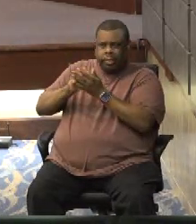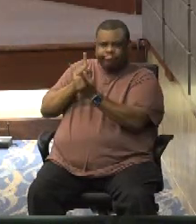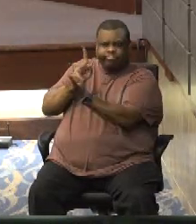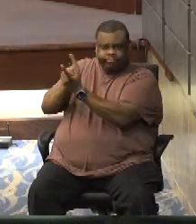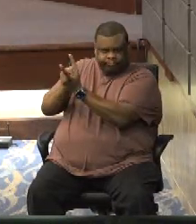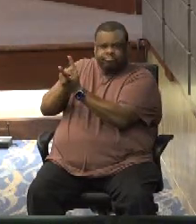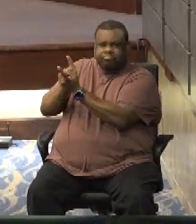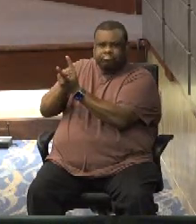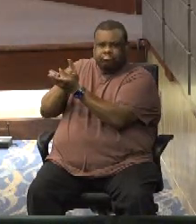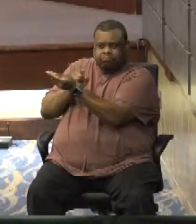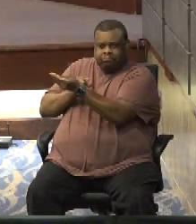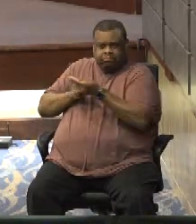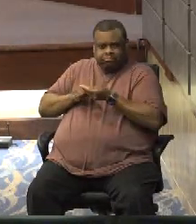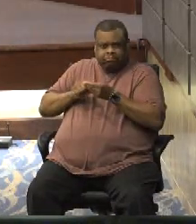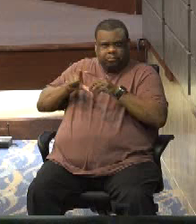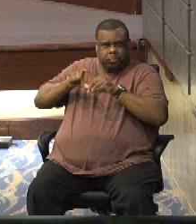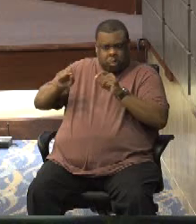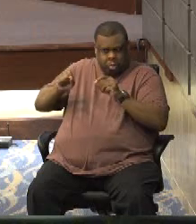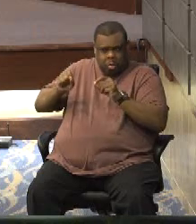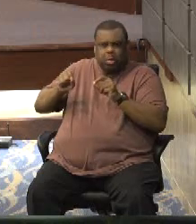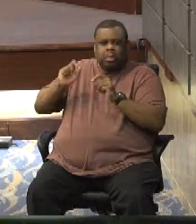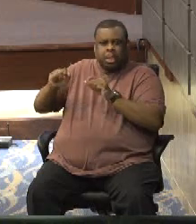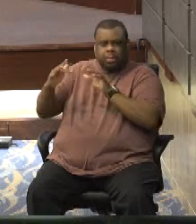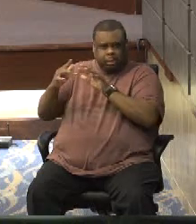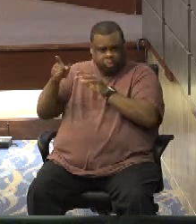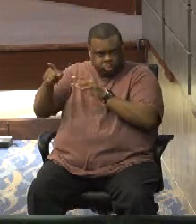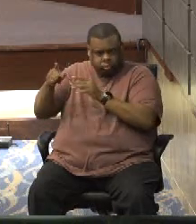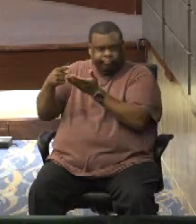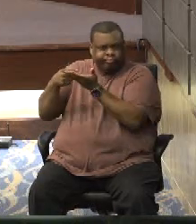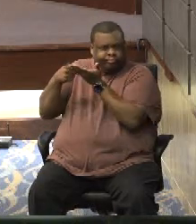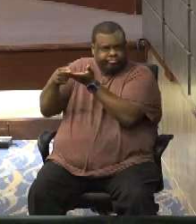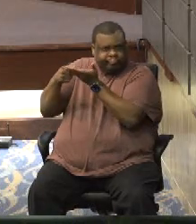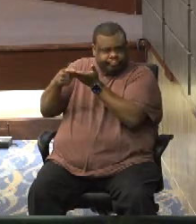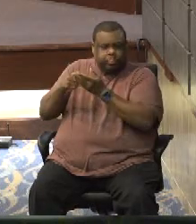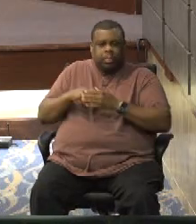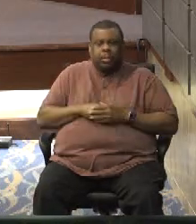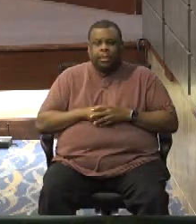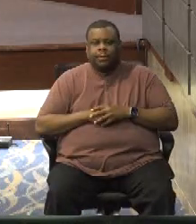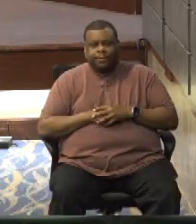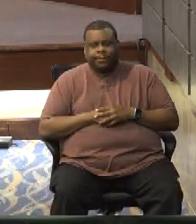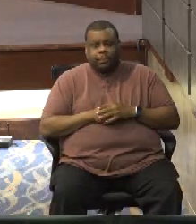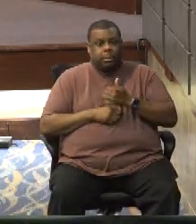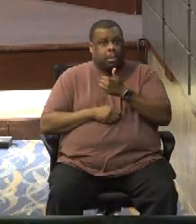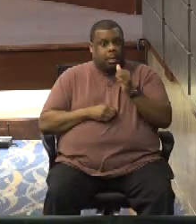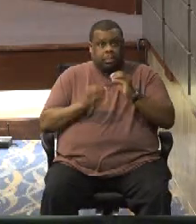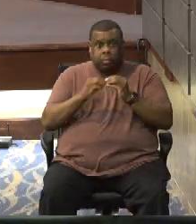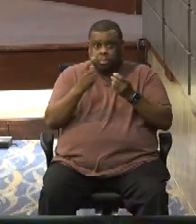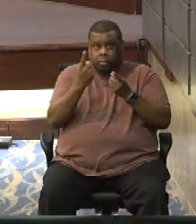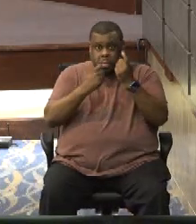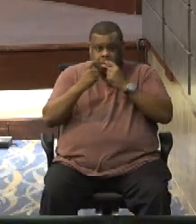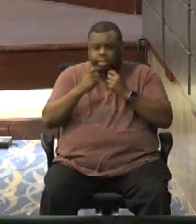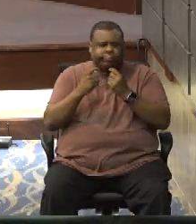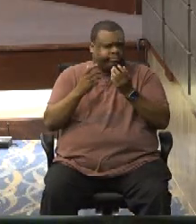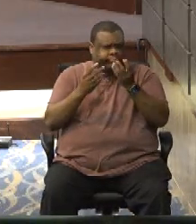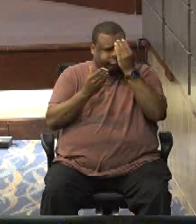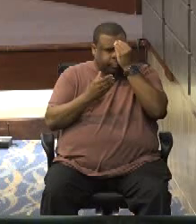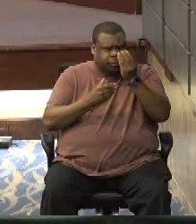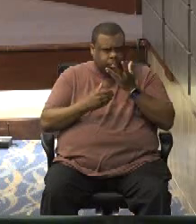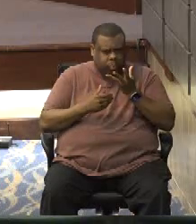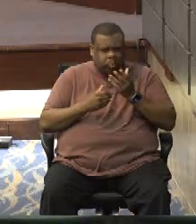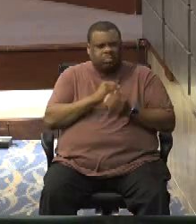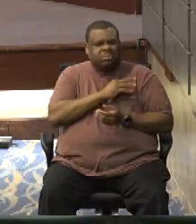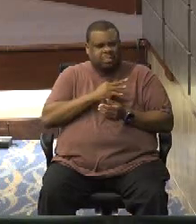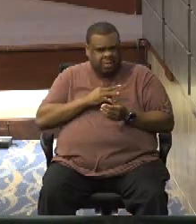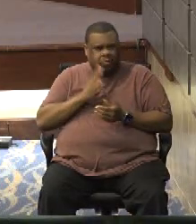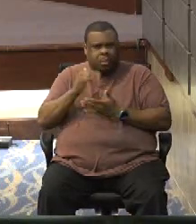of the auditorium so that staff can contact you if necessary. If you have handouts, please let us know at the beginning of your presentation and staff will distribute